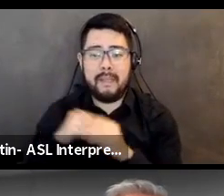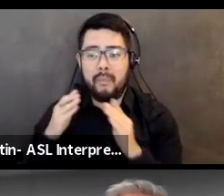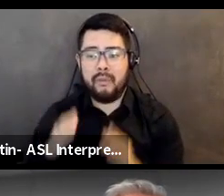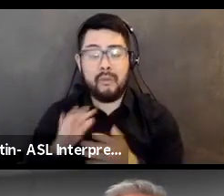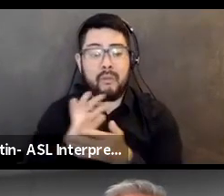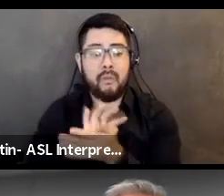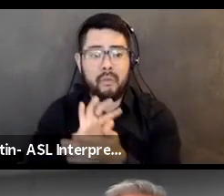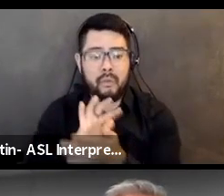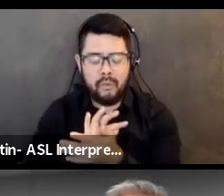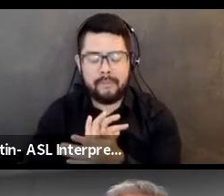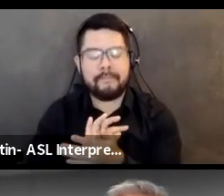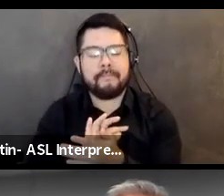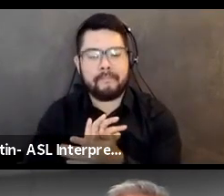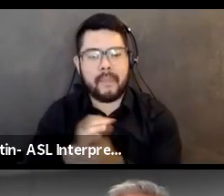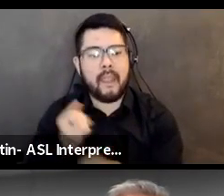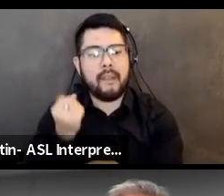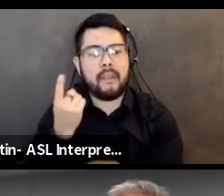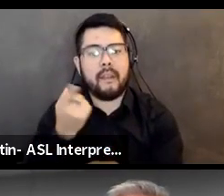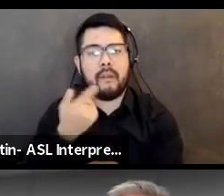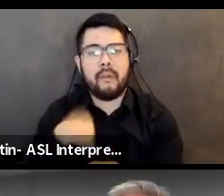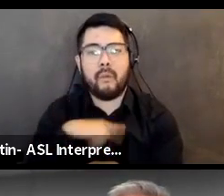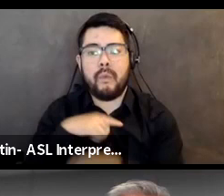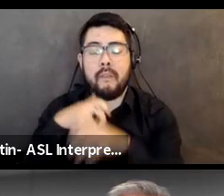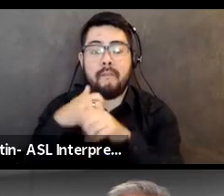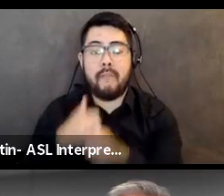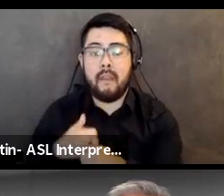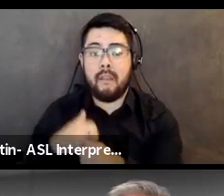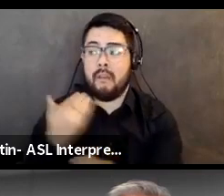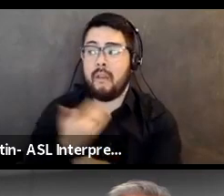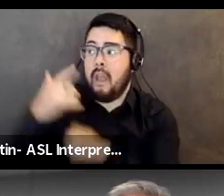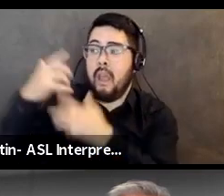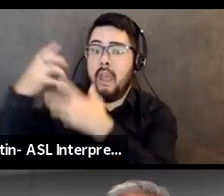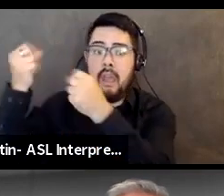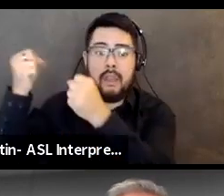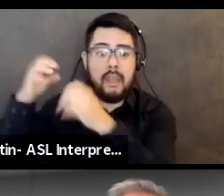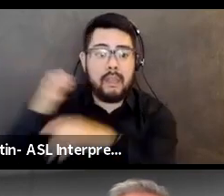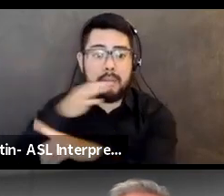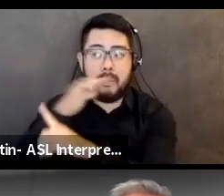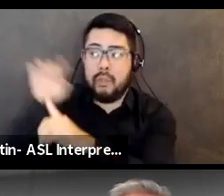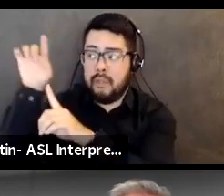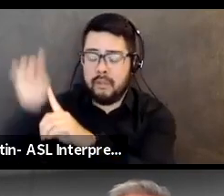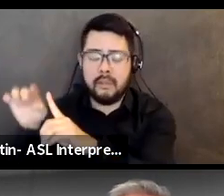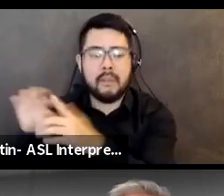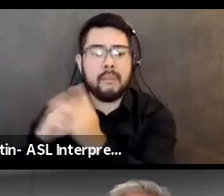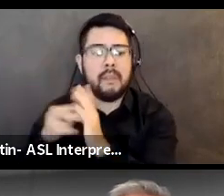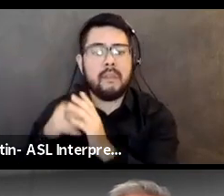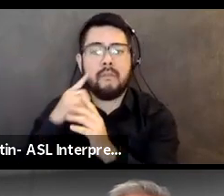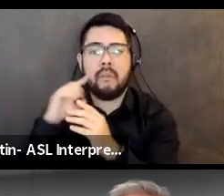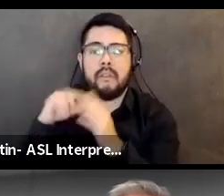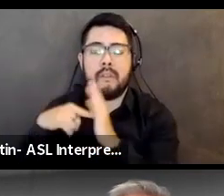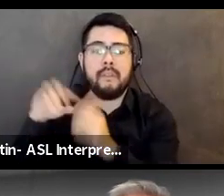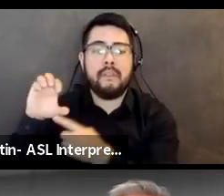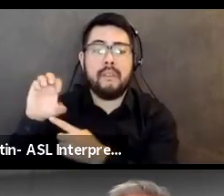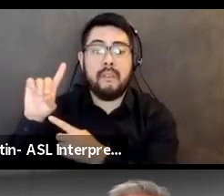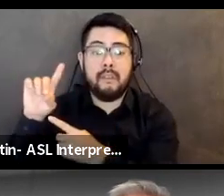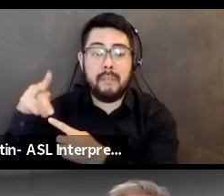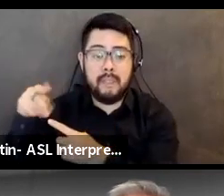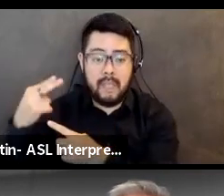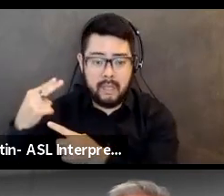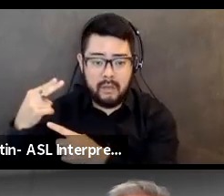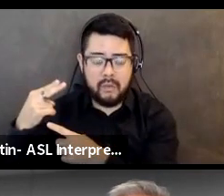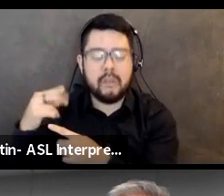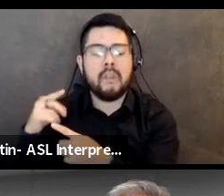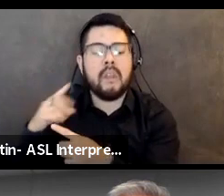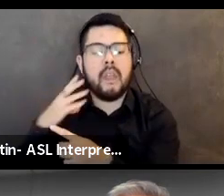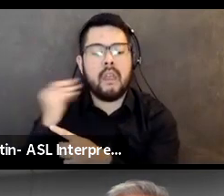always we're under the advisement of our health experts so we work closely with cdph in understanding